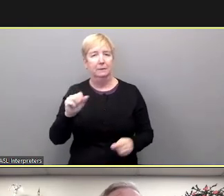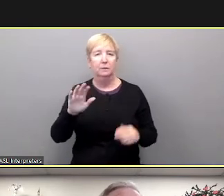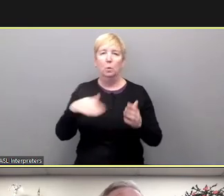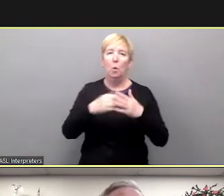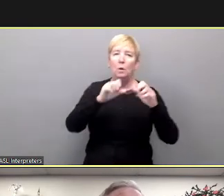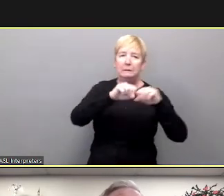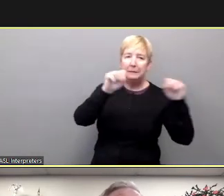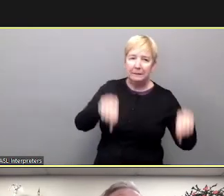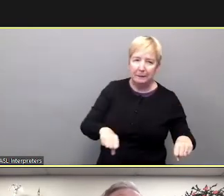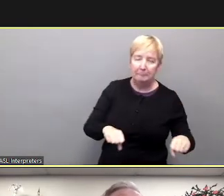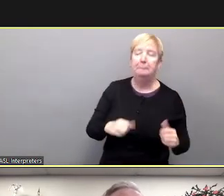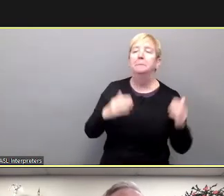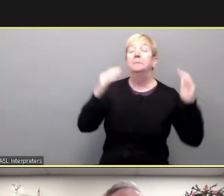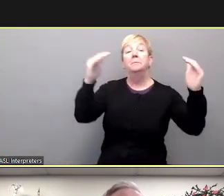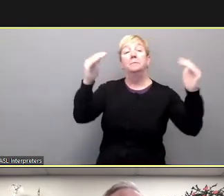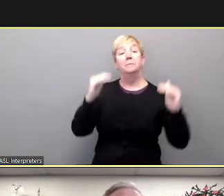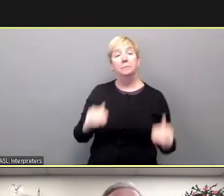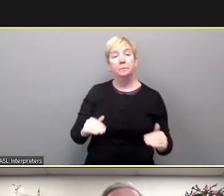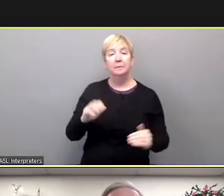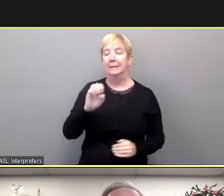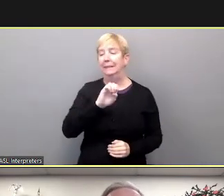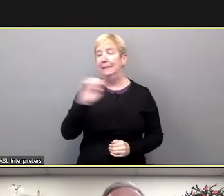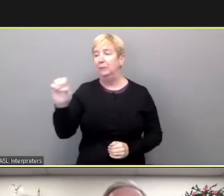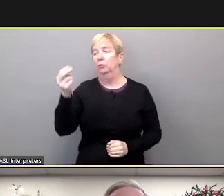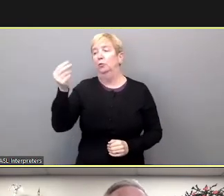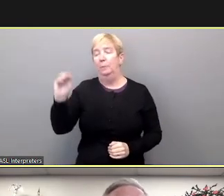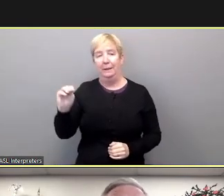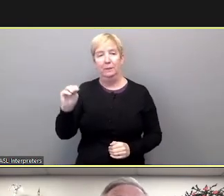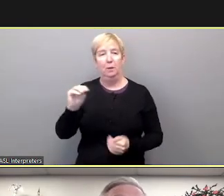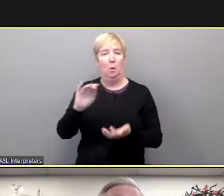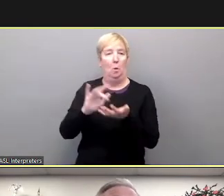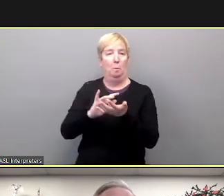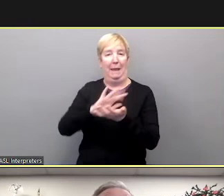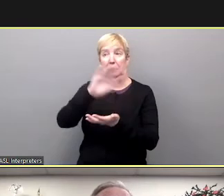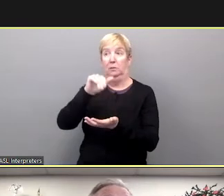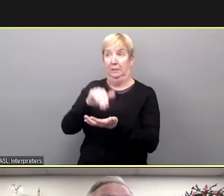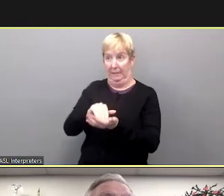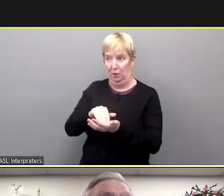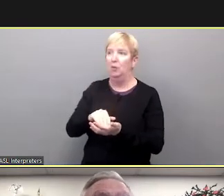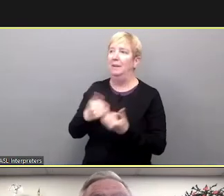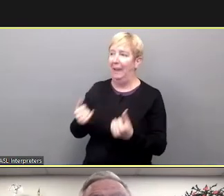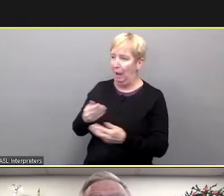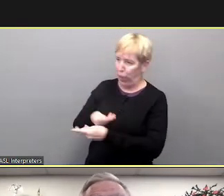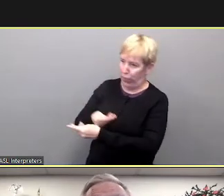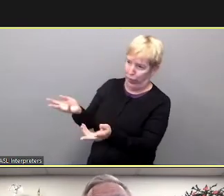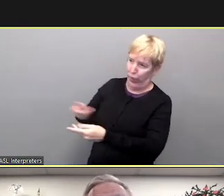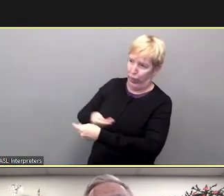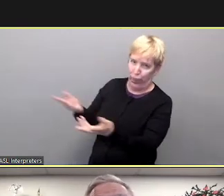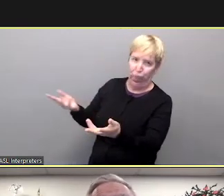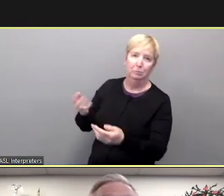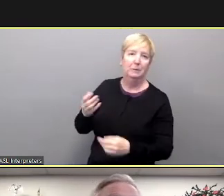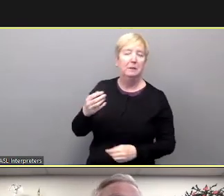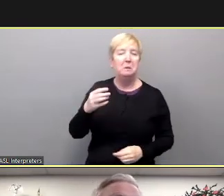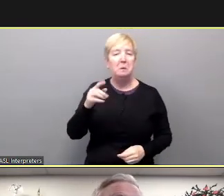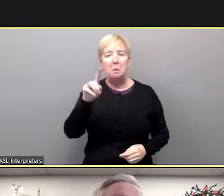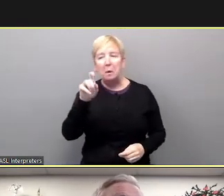Eastern New Mexico Medical Center now up in the mid